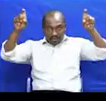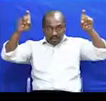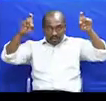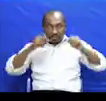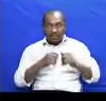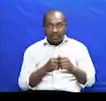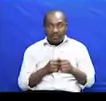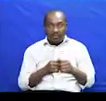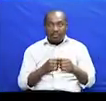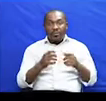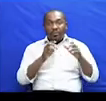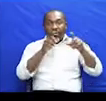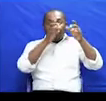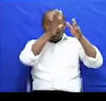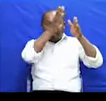It is pilot,